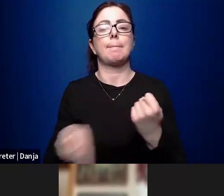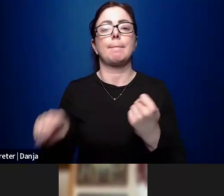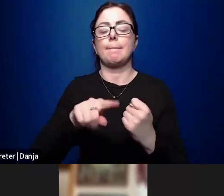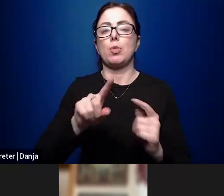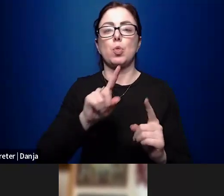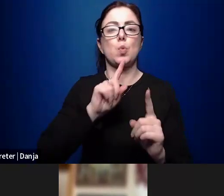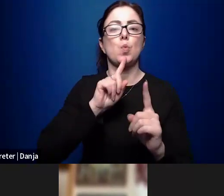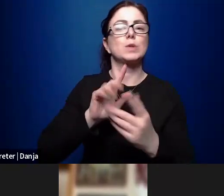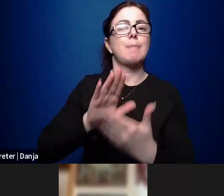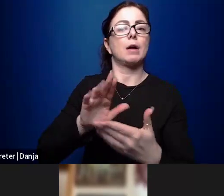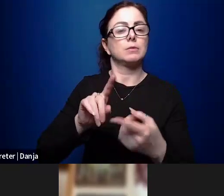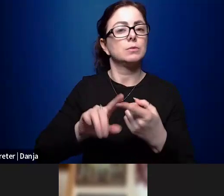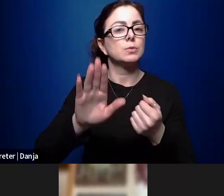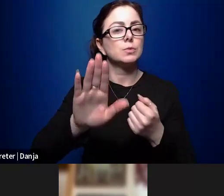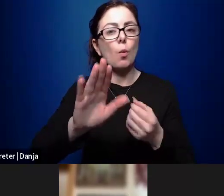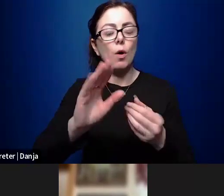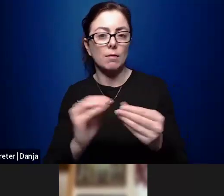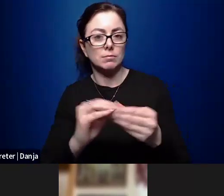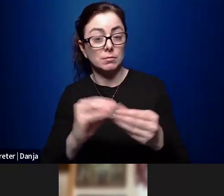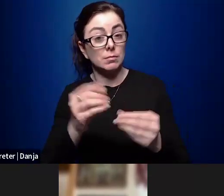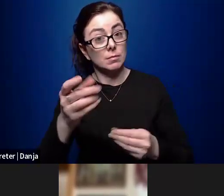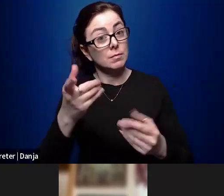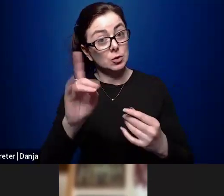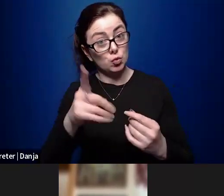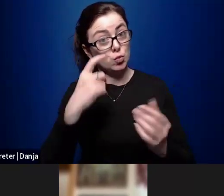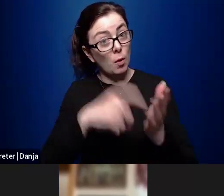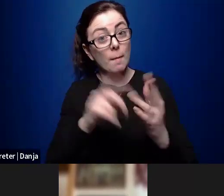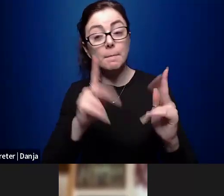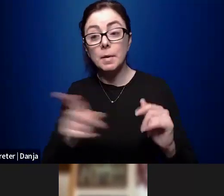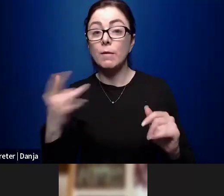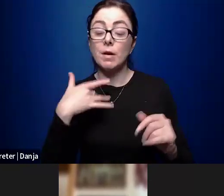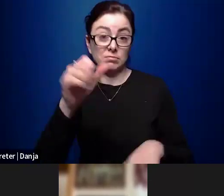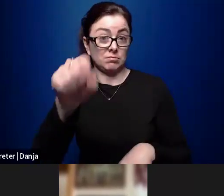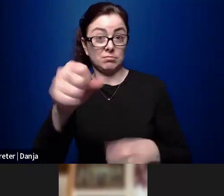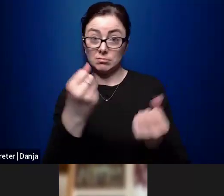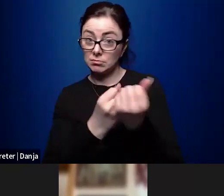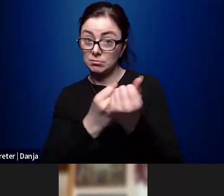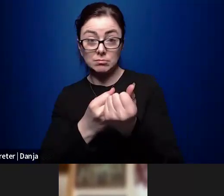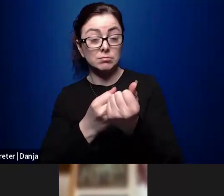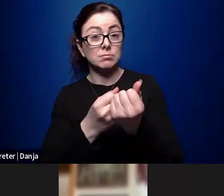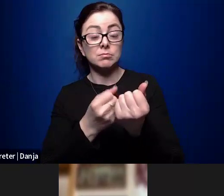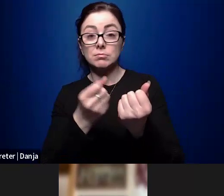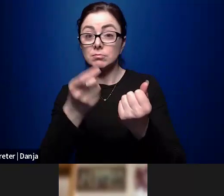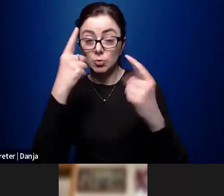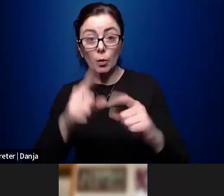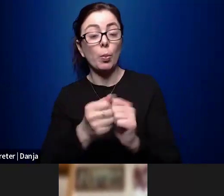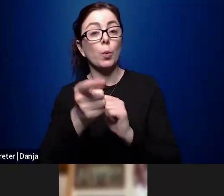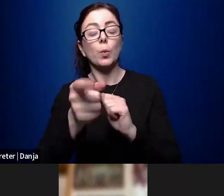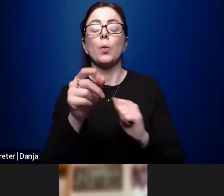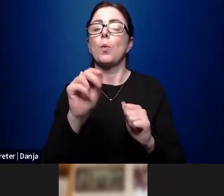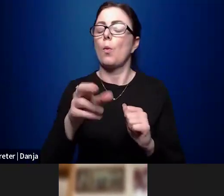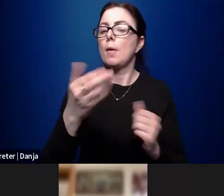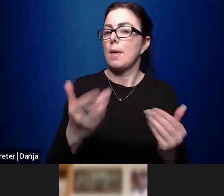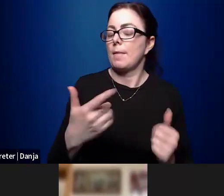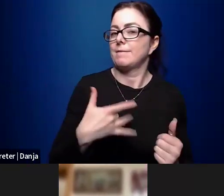with that? Did you find that there was more people who were actually yes on your side, or like that it maybe